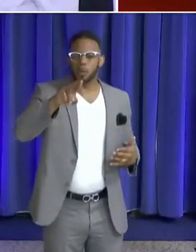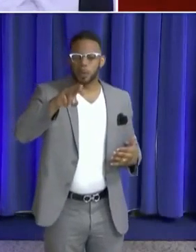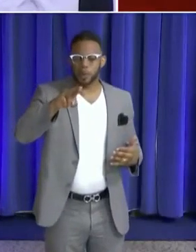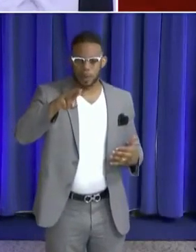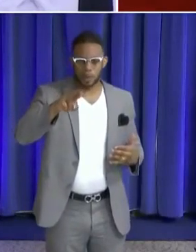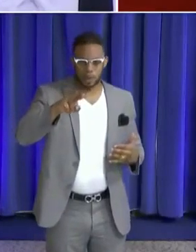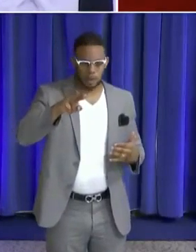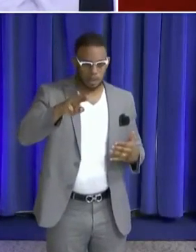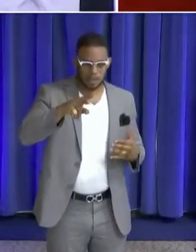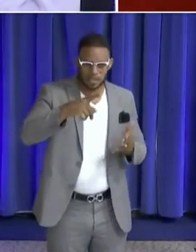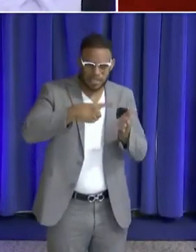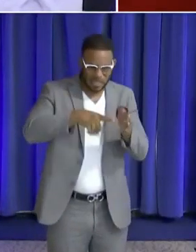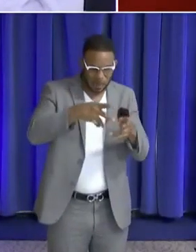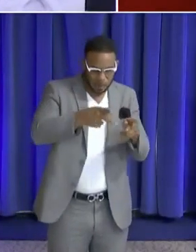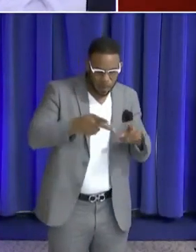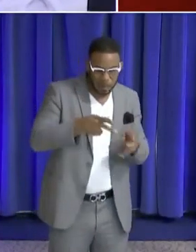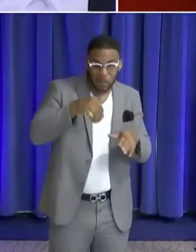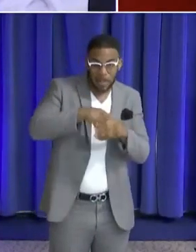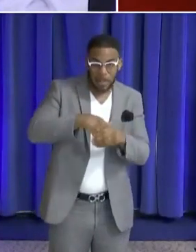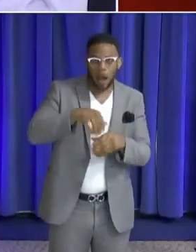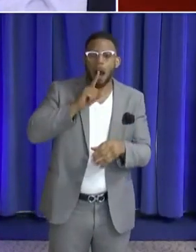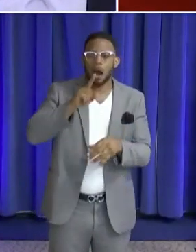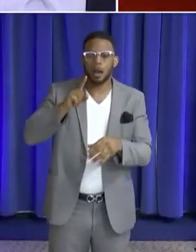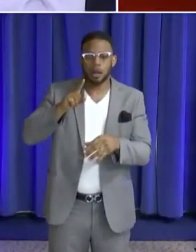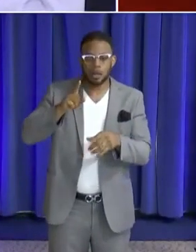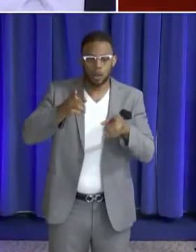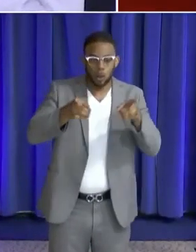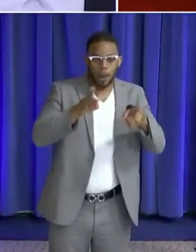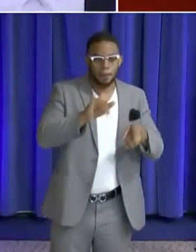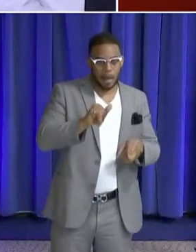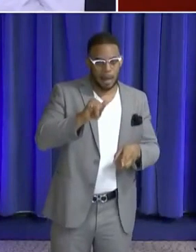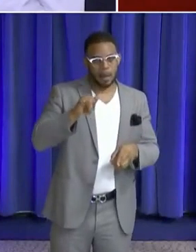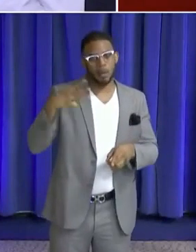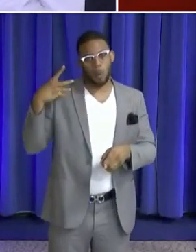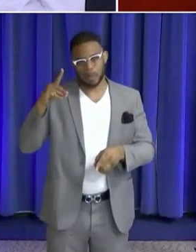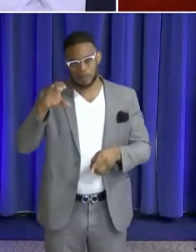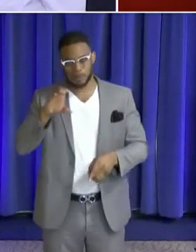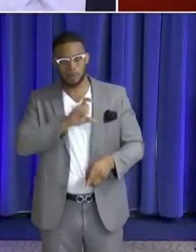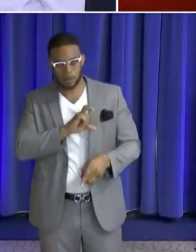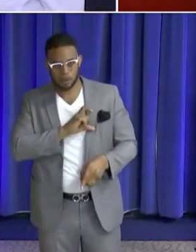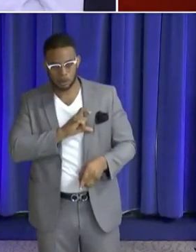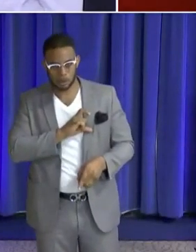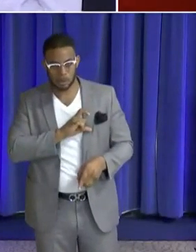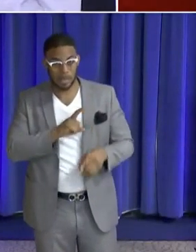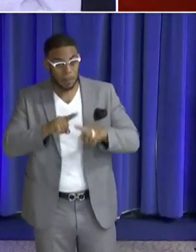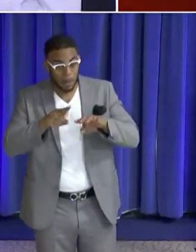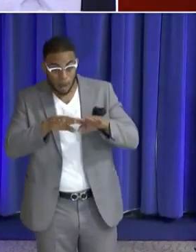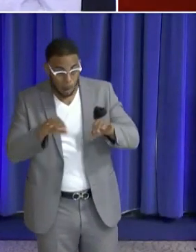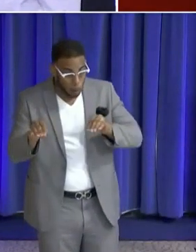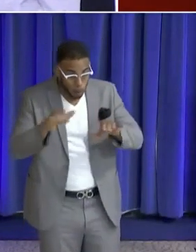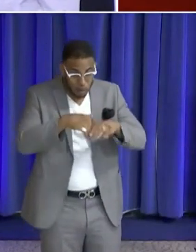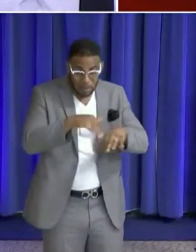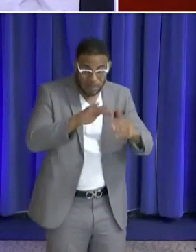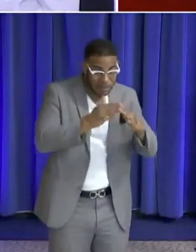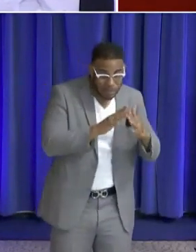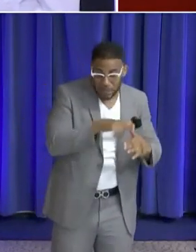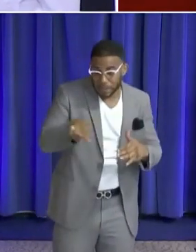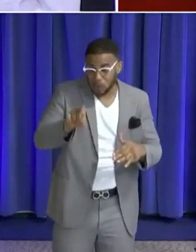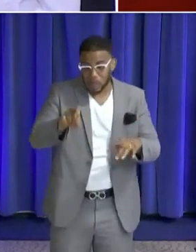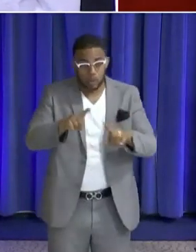traffic posts are MPD directed. And depending on the movements in the city and their need